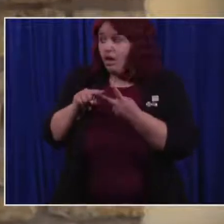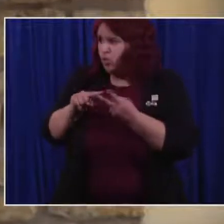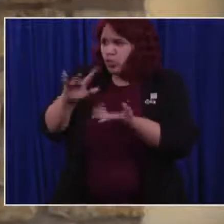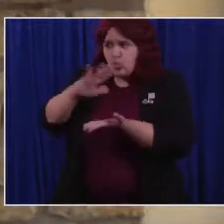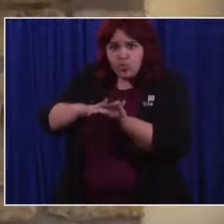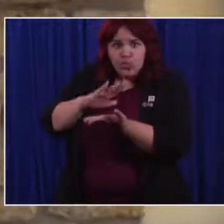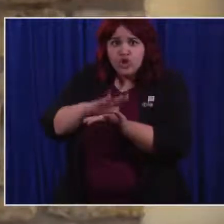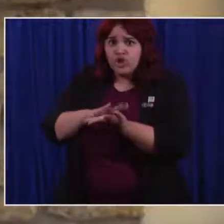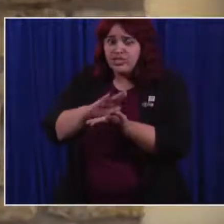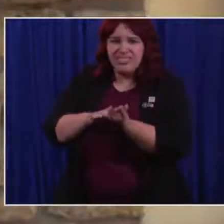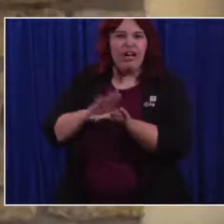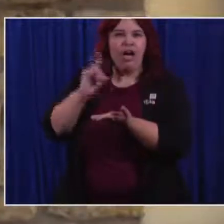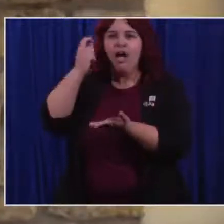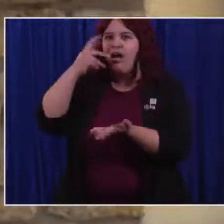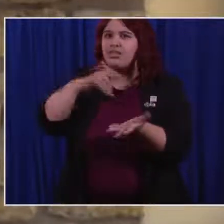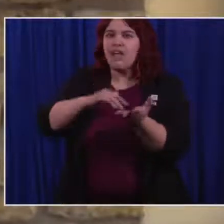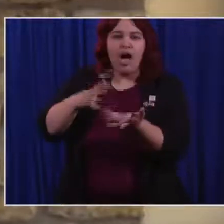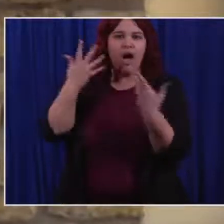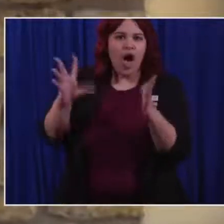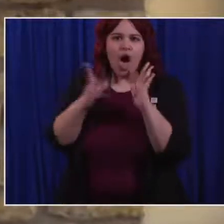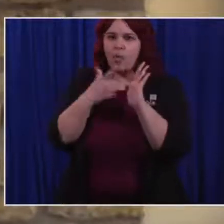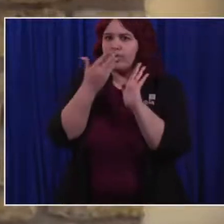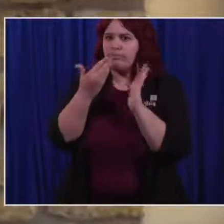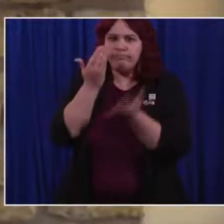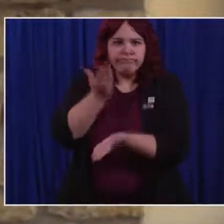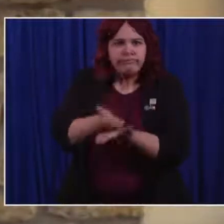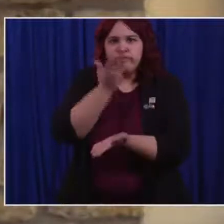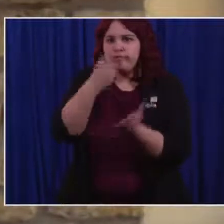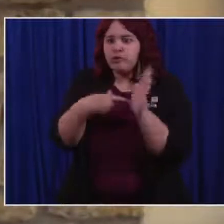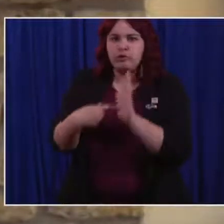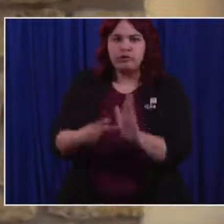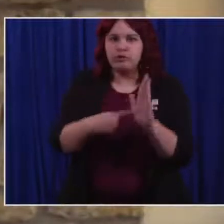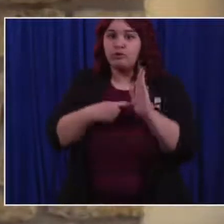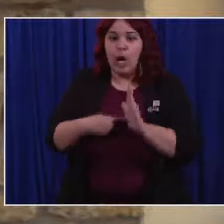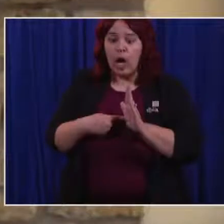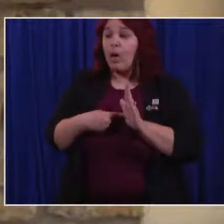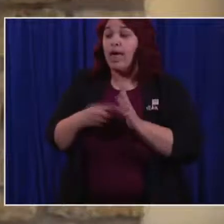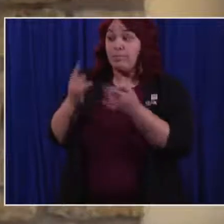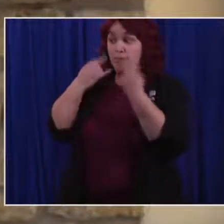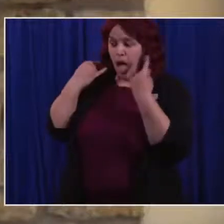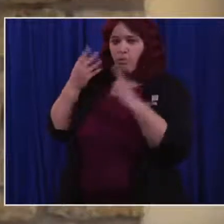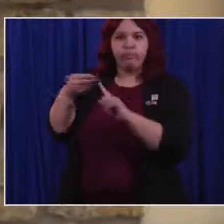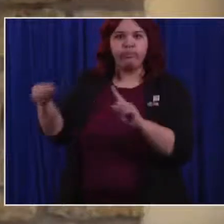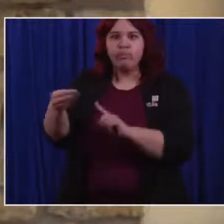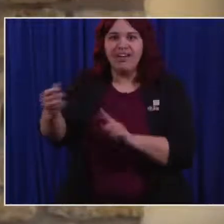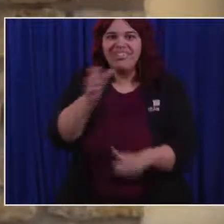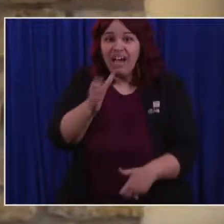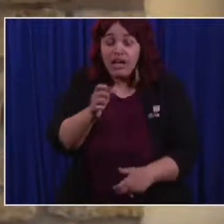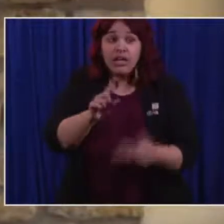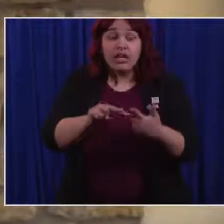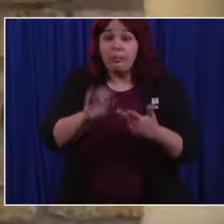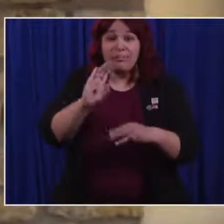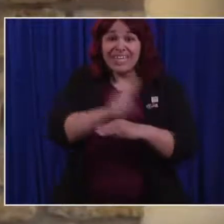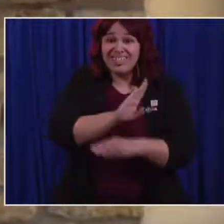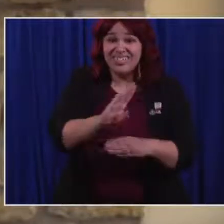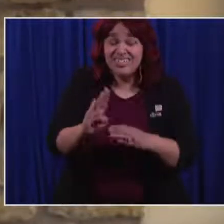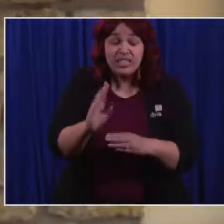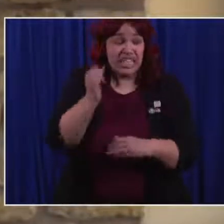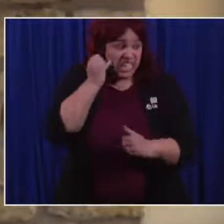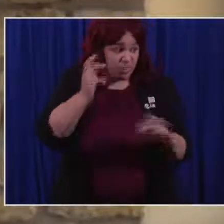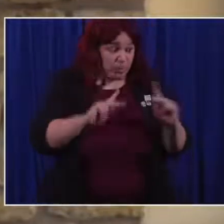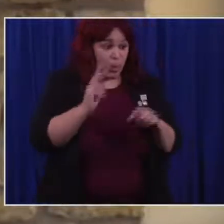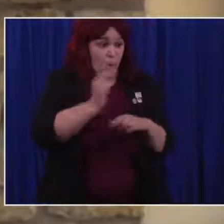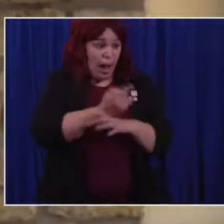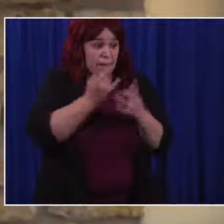wearing masks, and we know in businesses when everyone is masked, it is not spreading. So the vaccine on